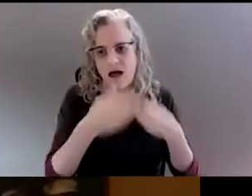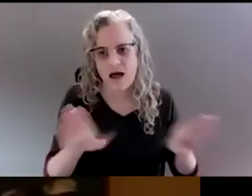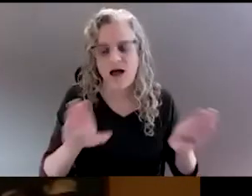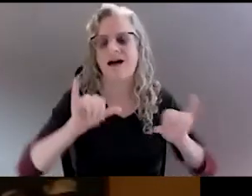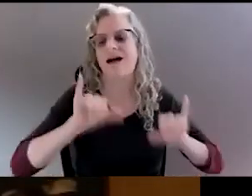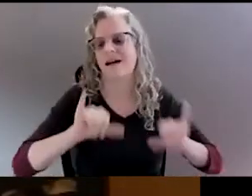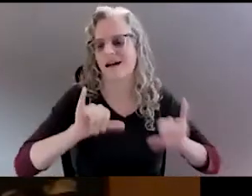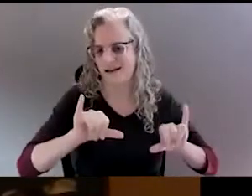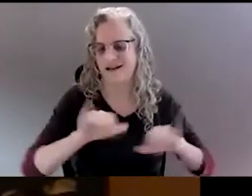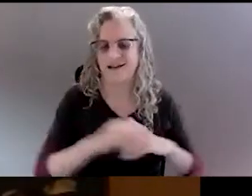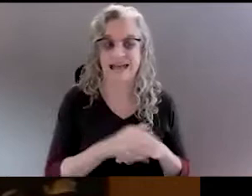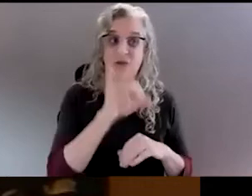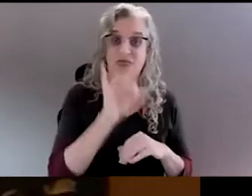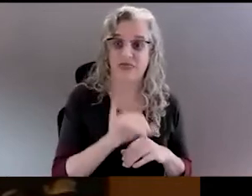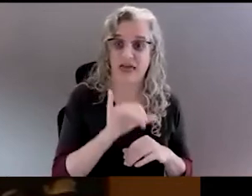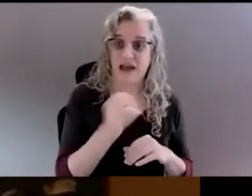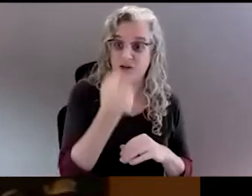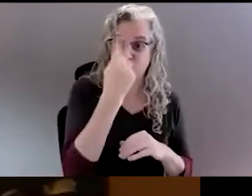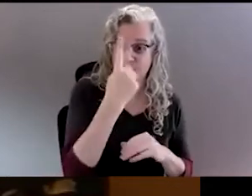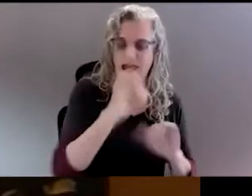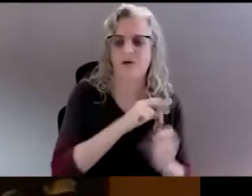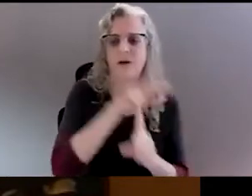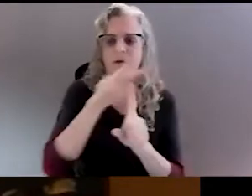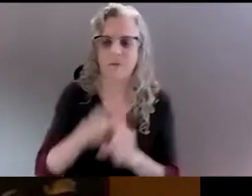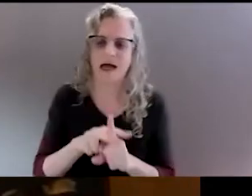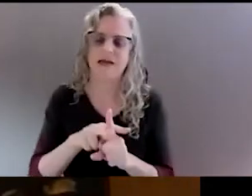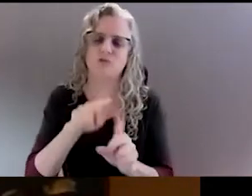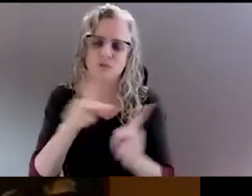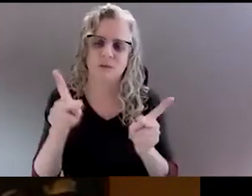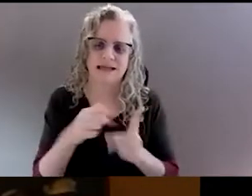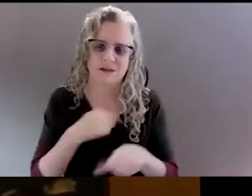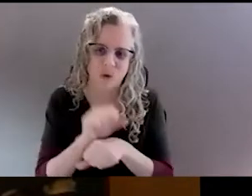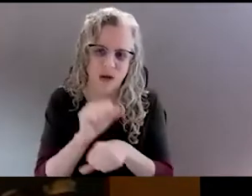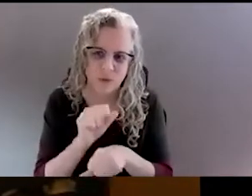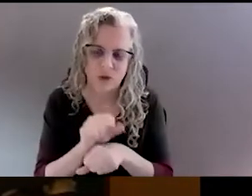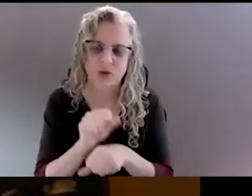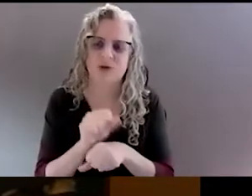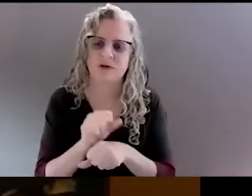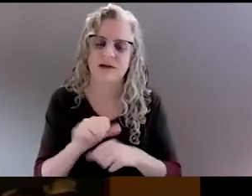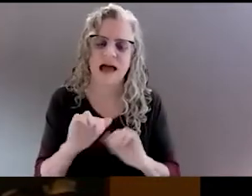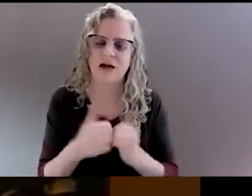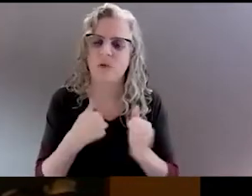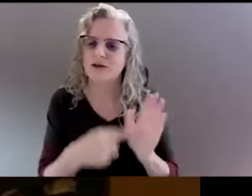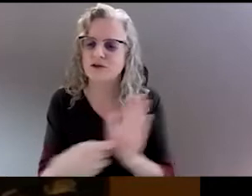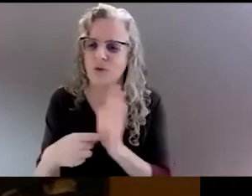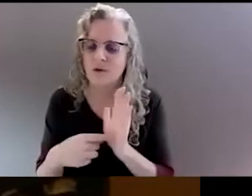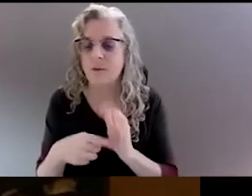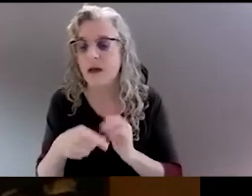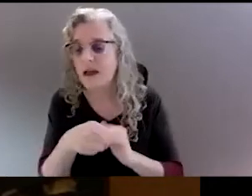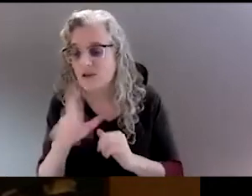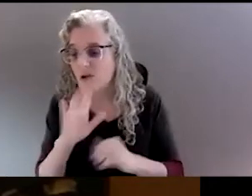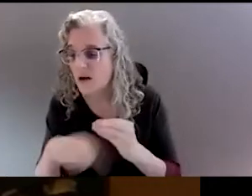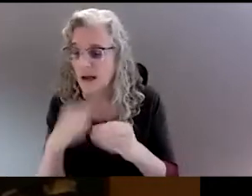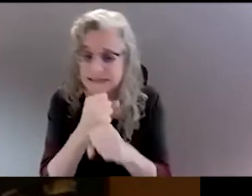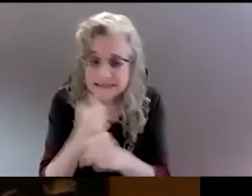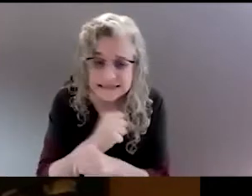work with to say, this is what happens. This is the human behind the data point that you're talking about. And what can we do